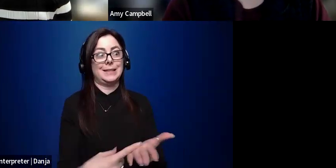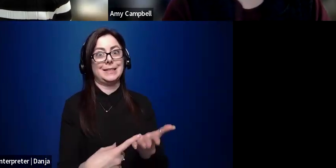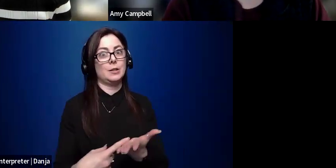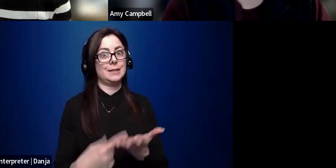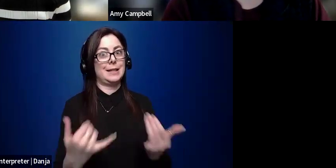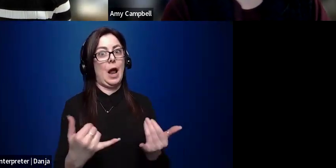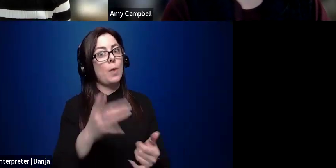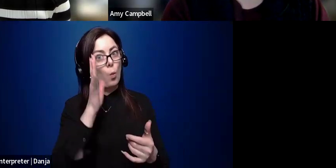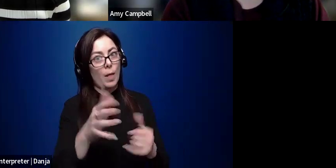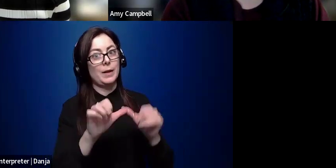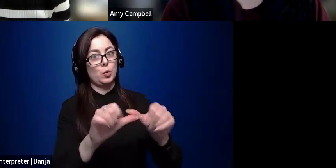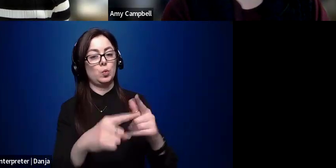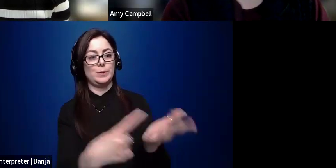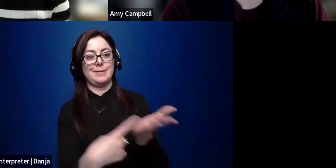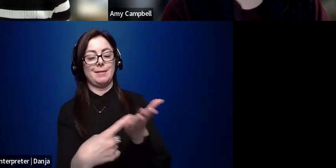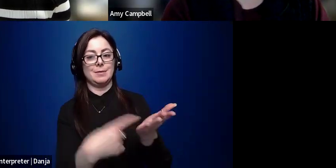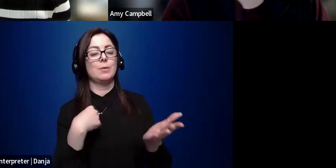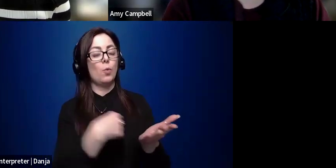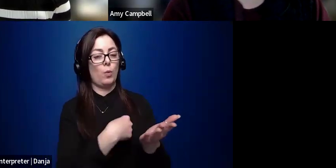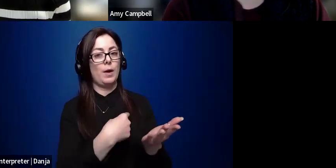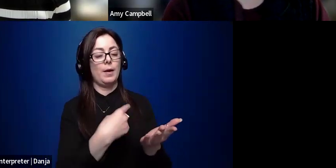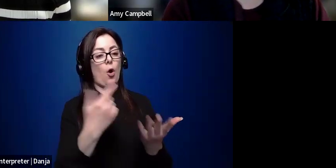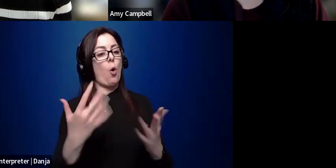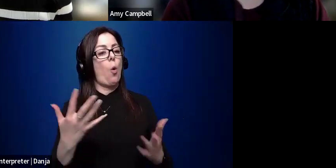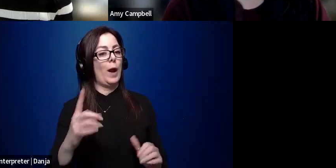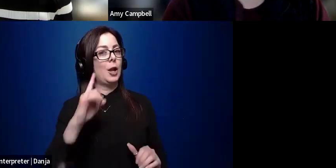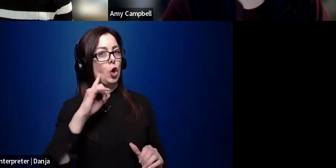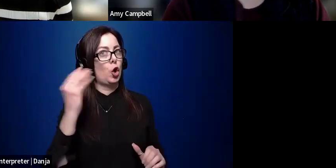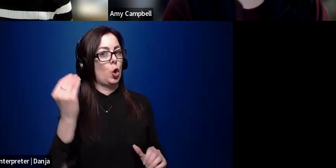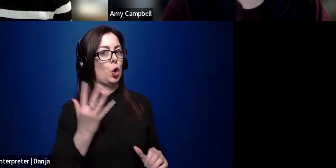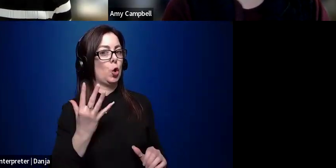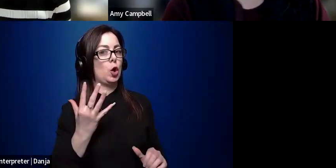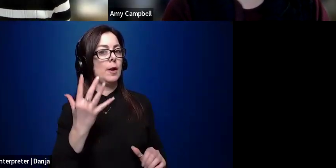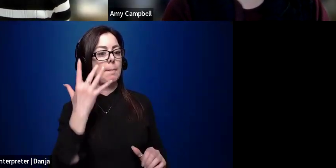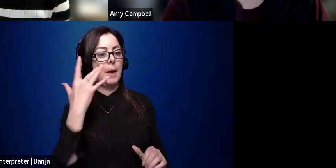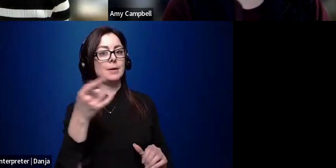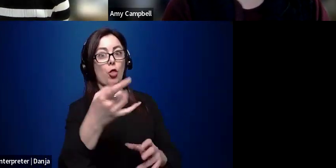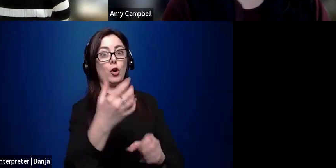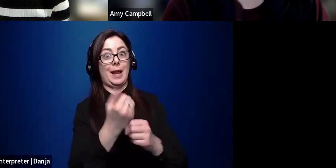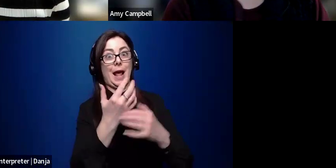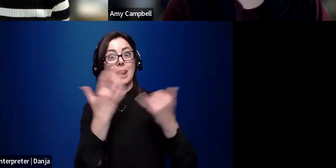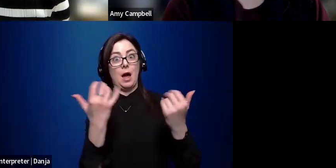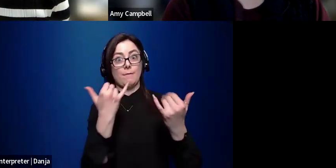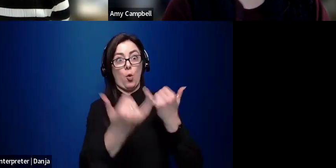trying to make some decisions. We've already heard that because they're getting a lot of calls, they're